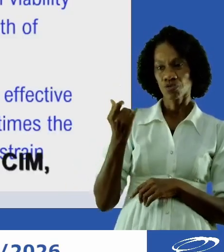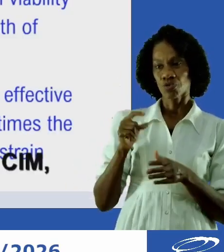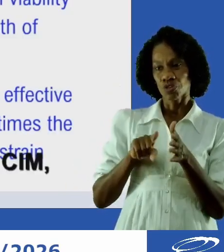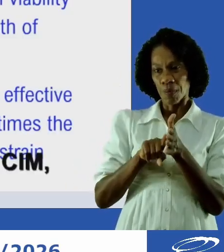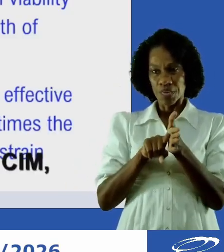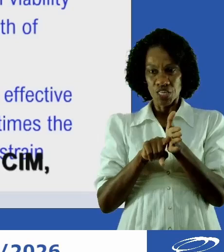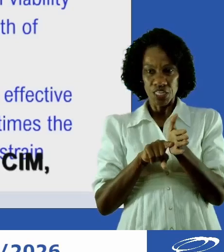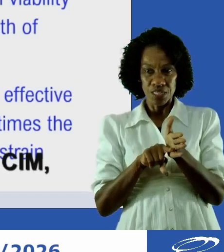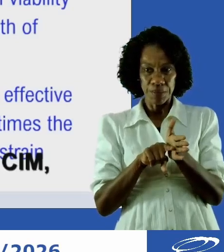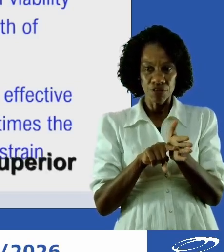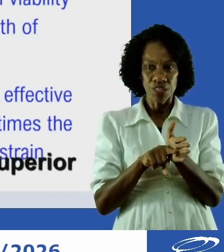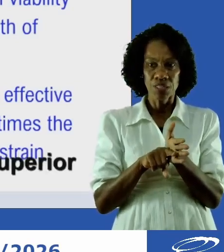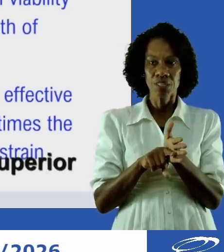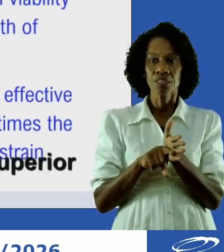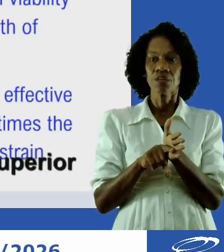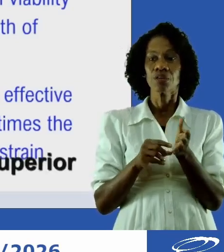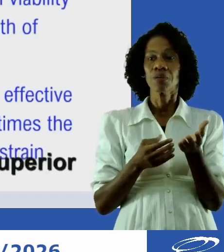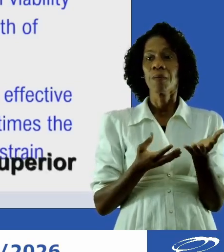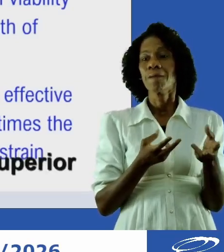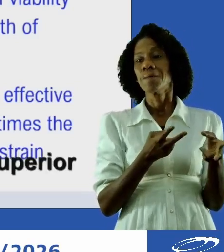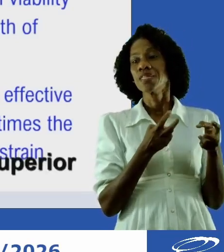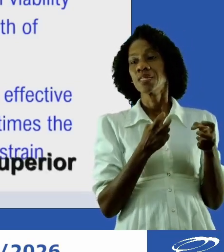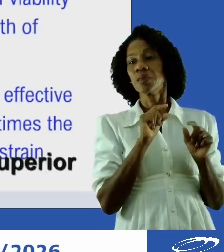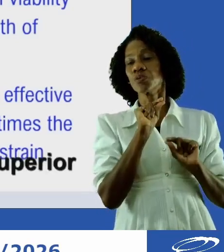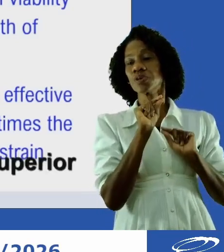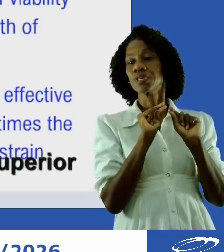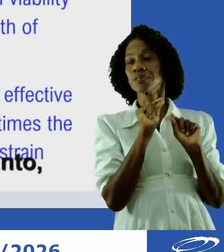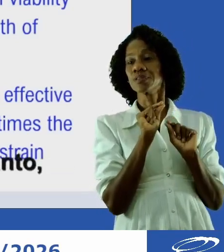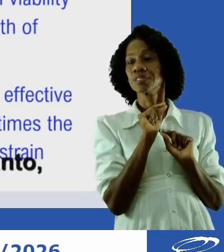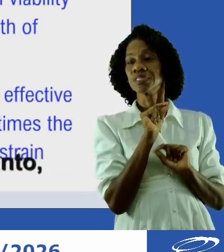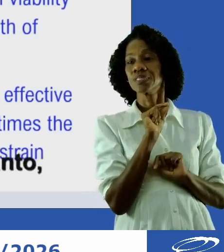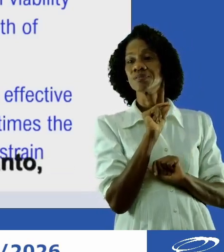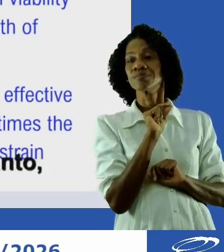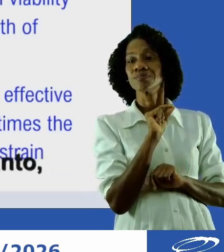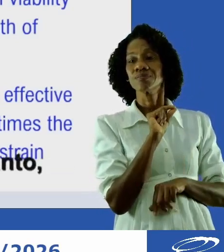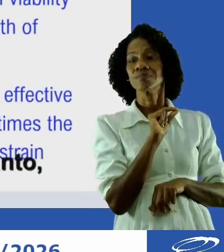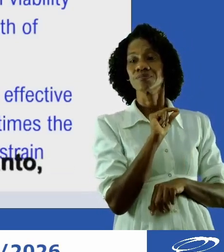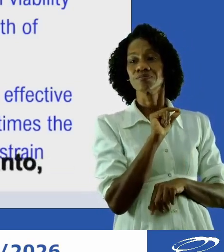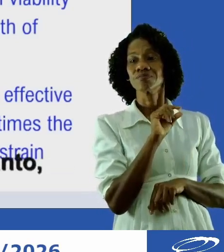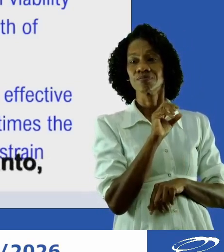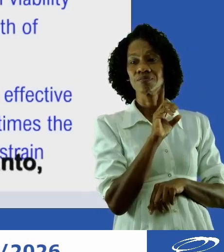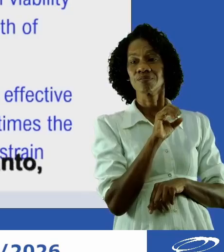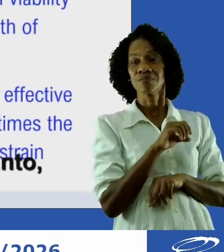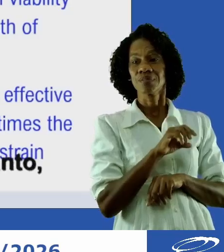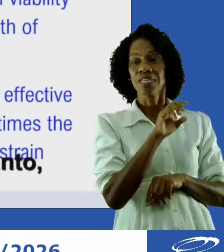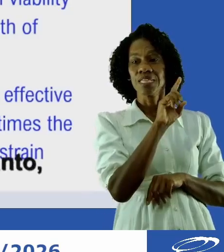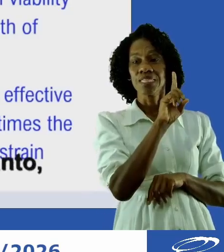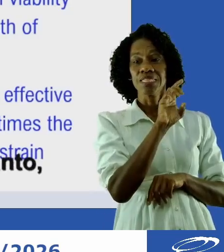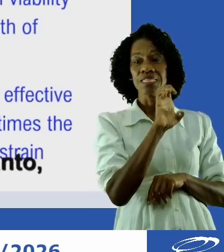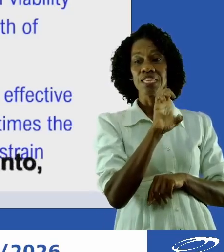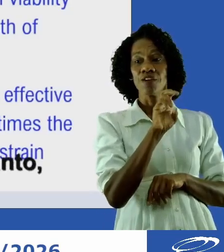the MIC, delafloxacin was significantly more active than daptomycin against an